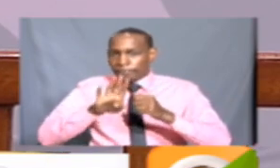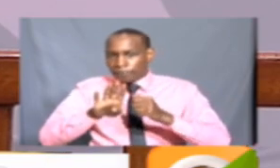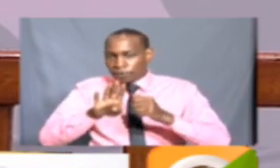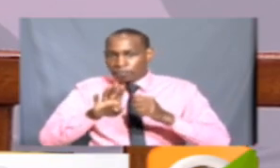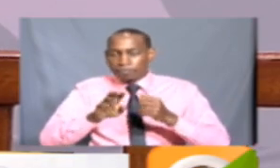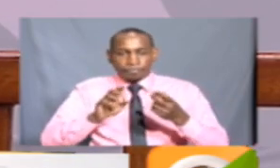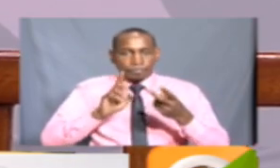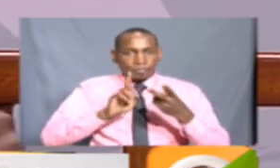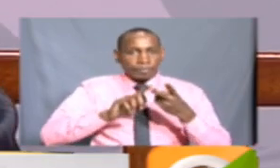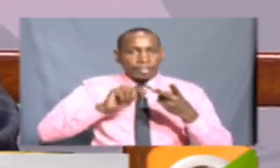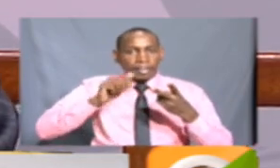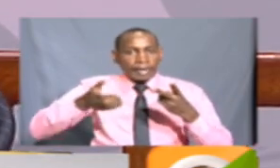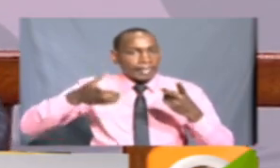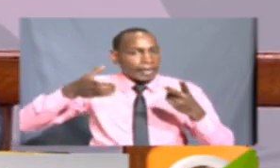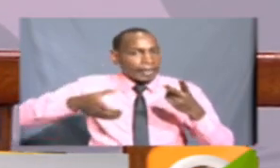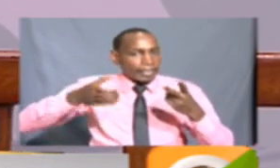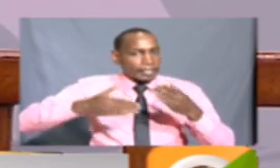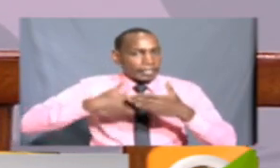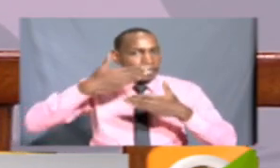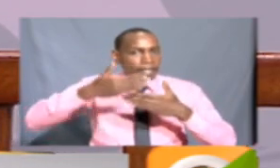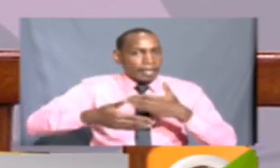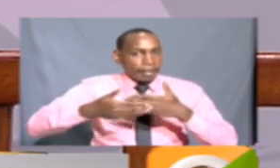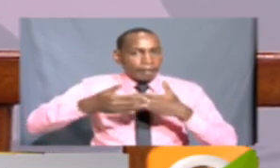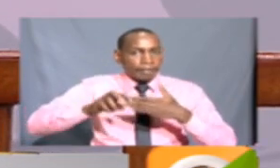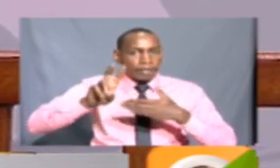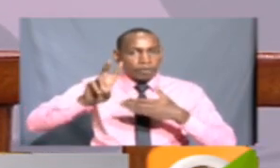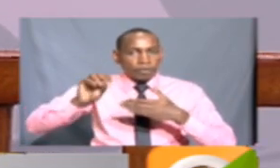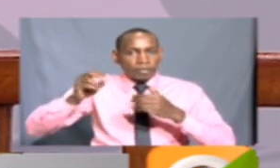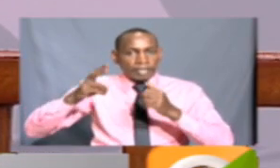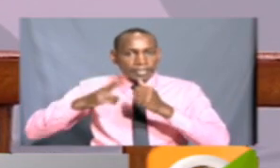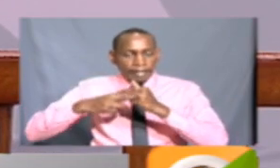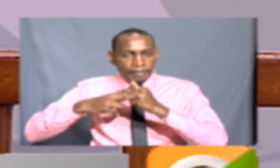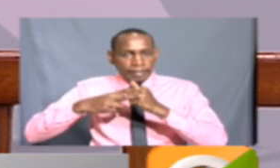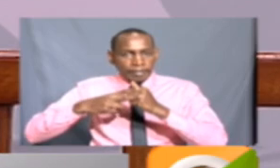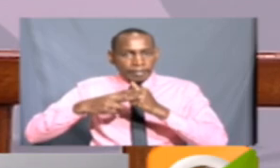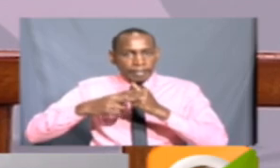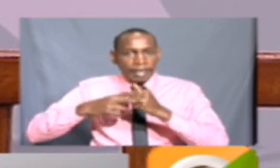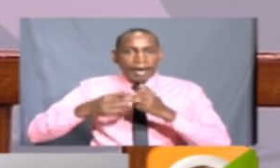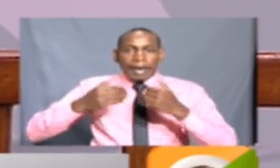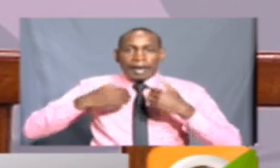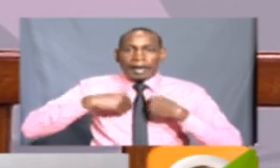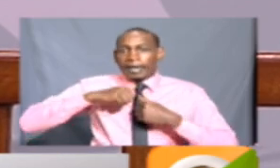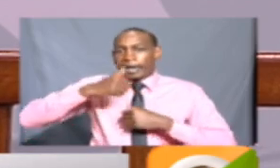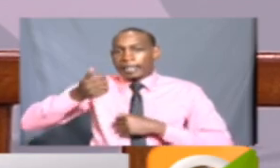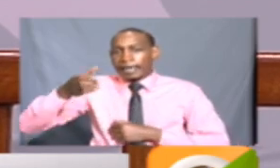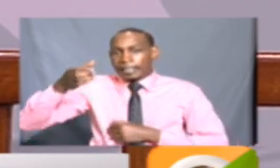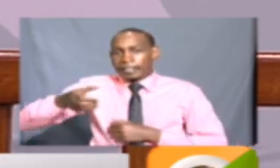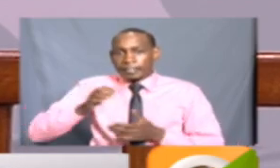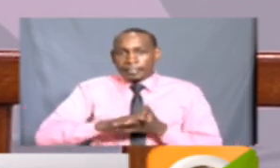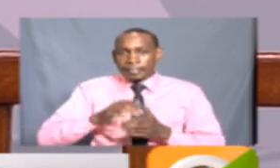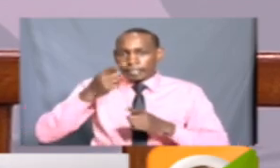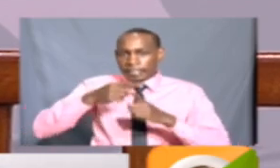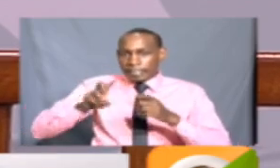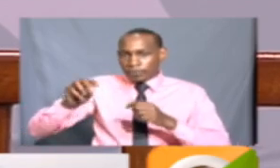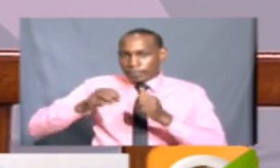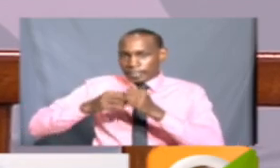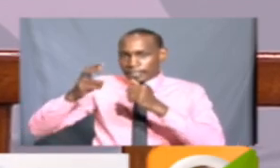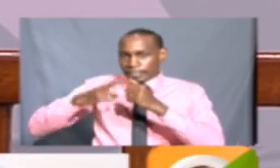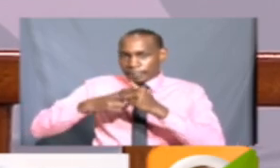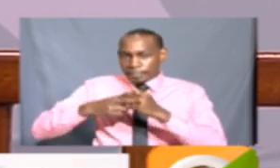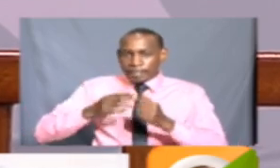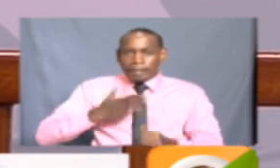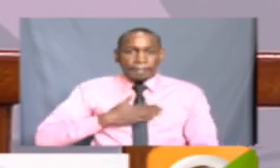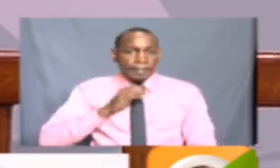1994. Yeah. We had another handshake after 2007. We have another handshake in 2017, and I